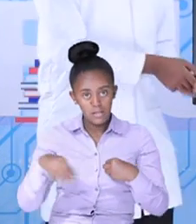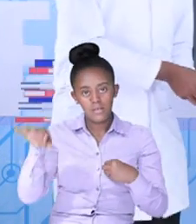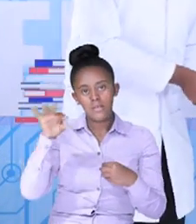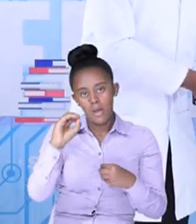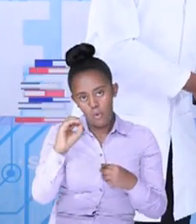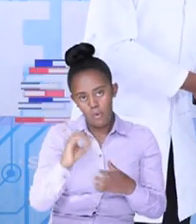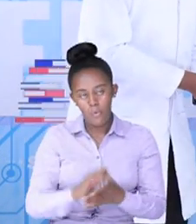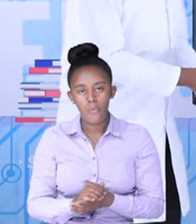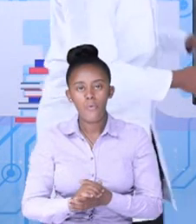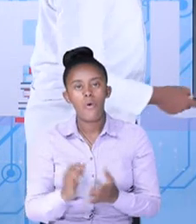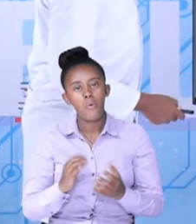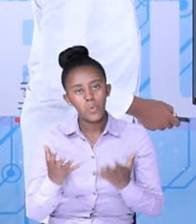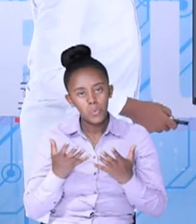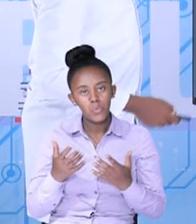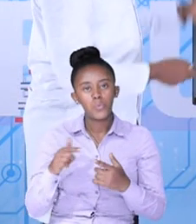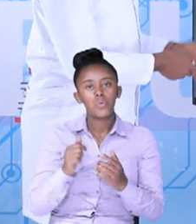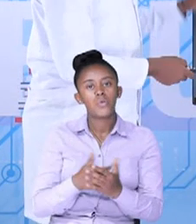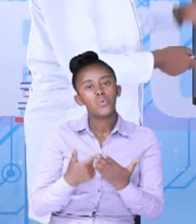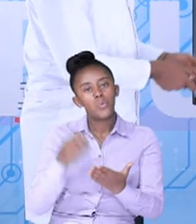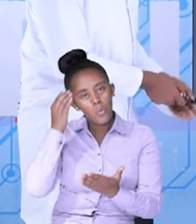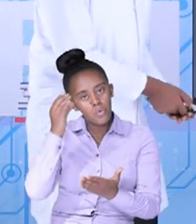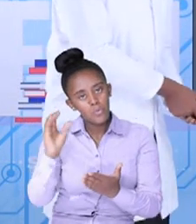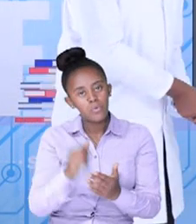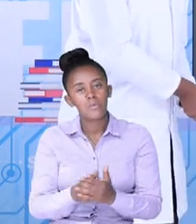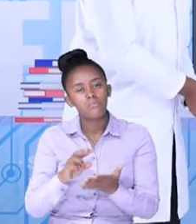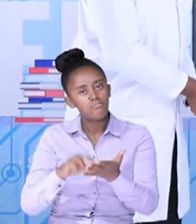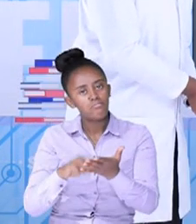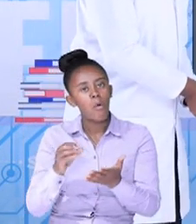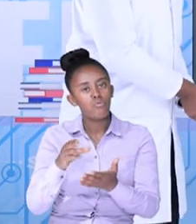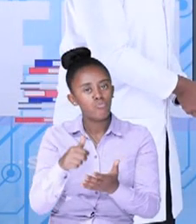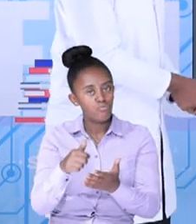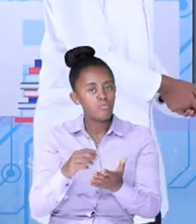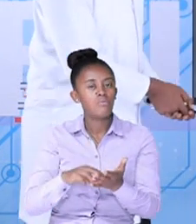So I want you to try those concepts, read those concepts.